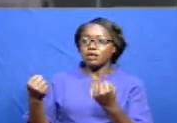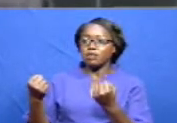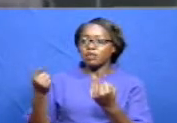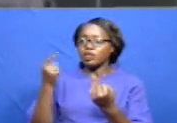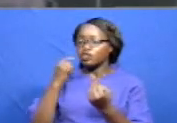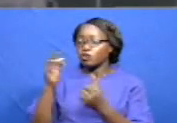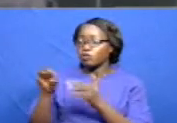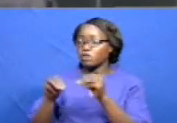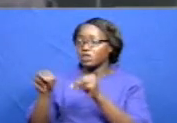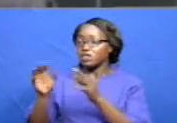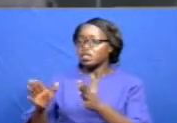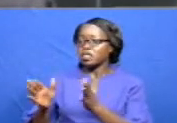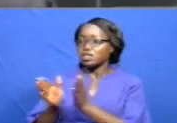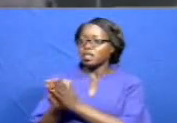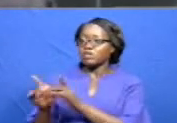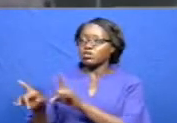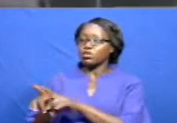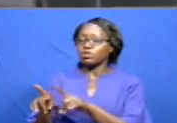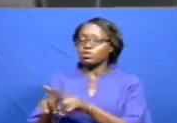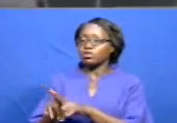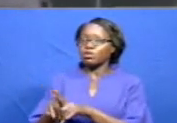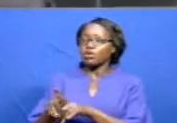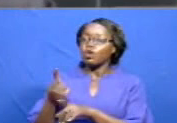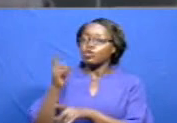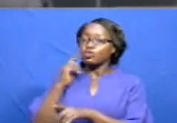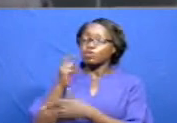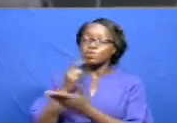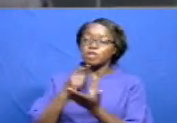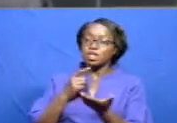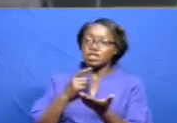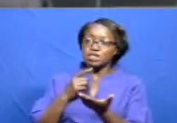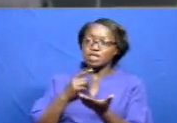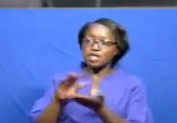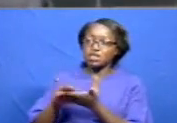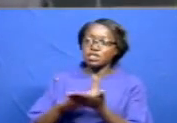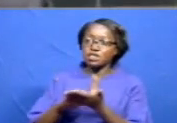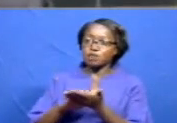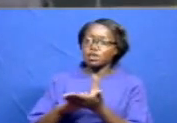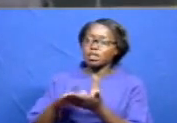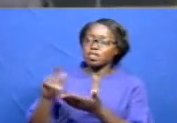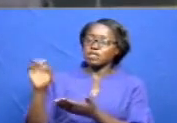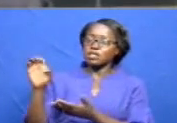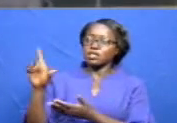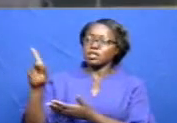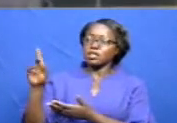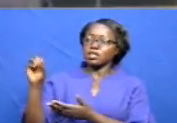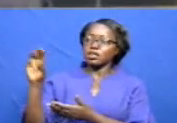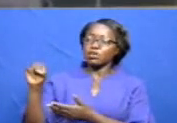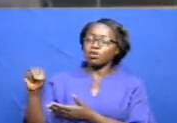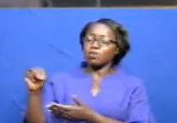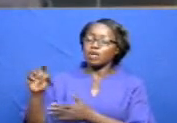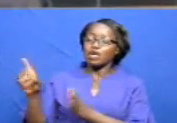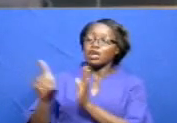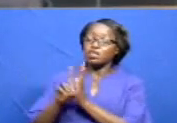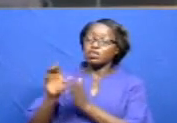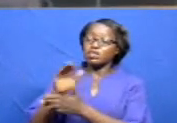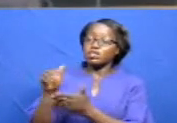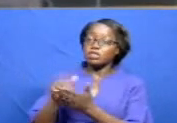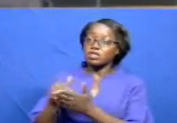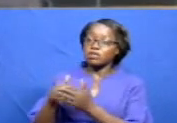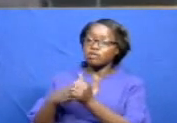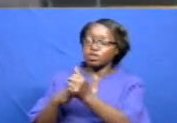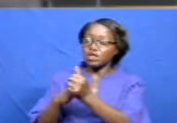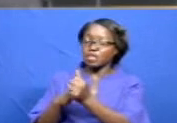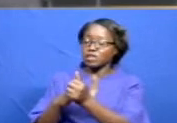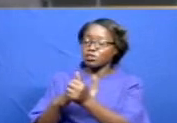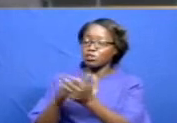managers as well as make sure that in those shops and those establishments at our Telkom, we have isolation centers. We have guidelines that we published